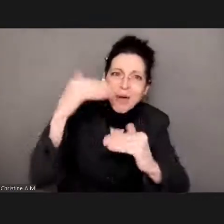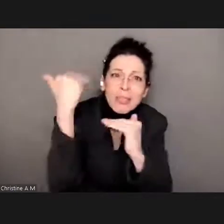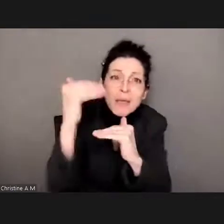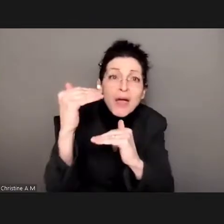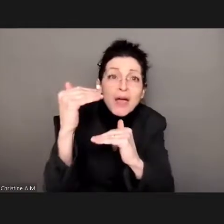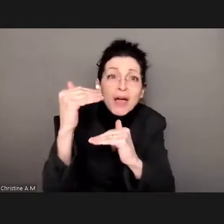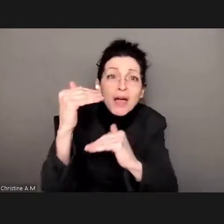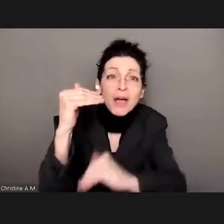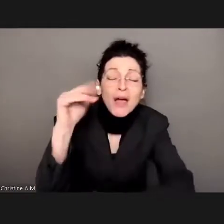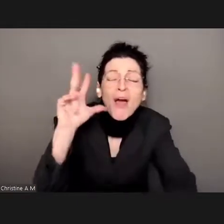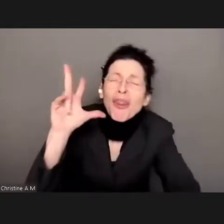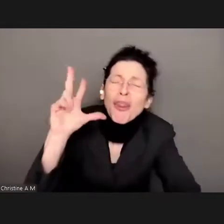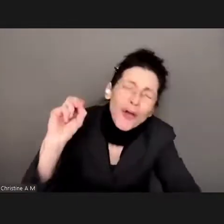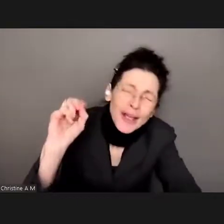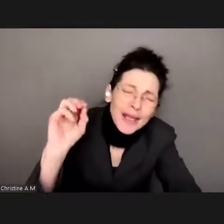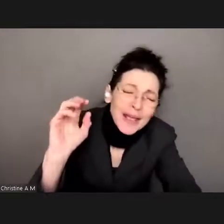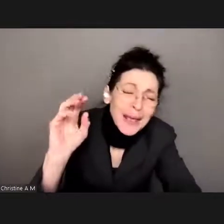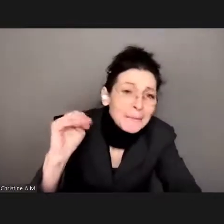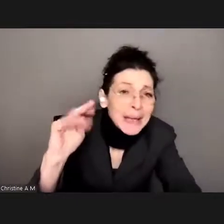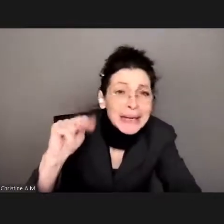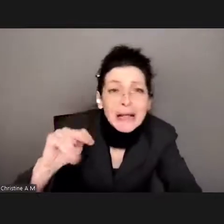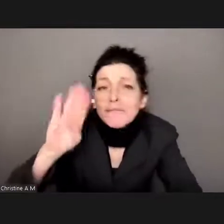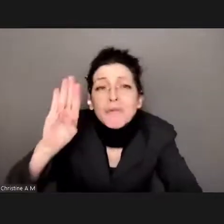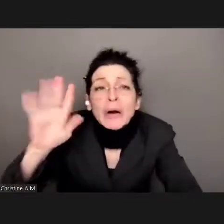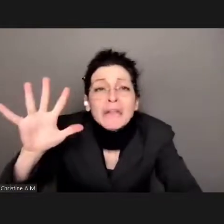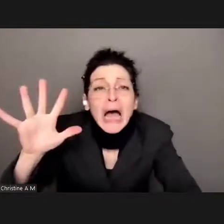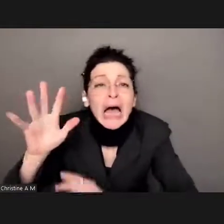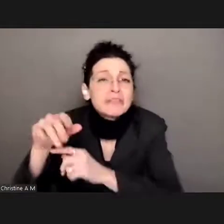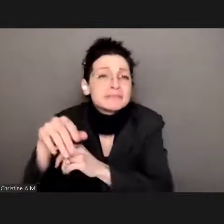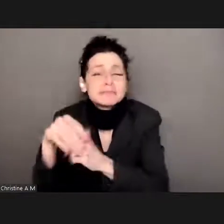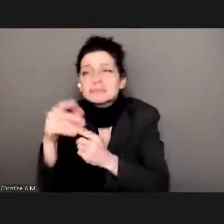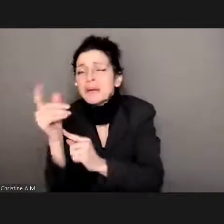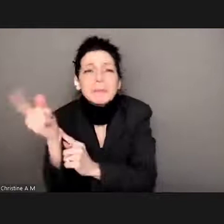or 45 minute, or if you're doing therapy, your 50 minute hour.